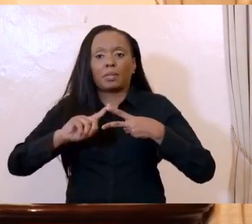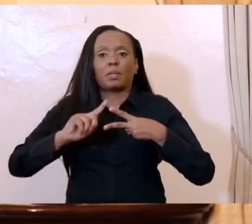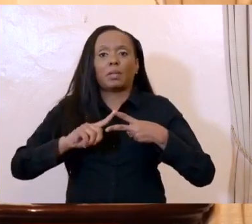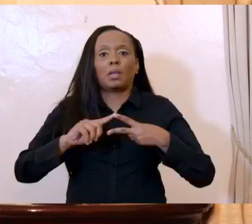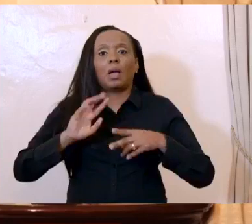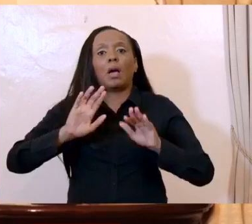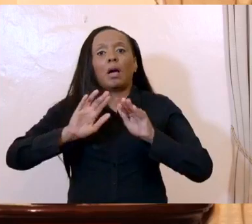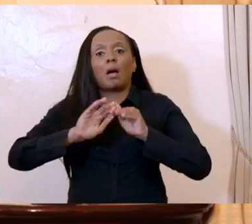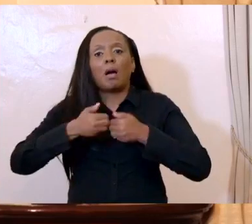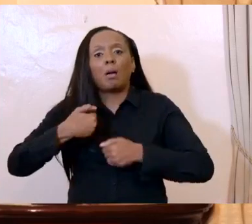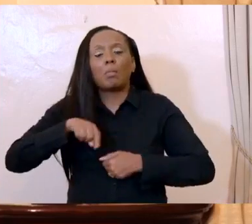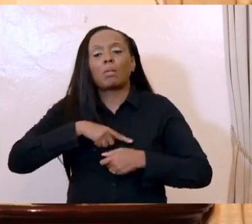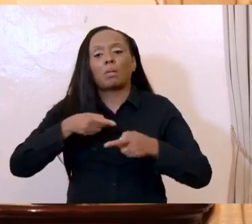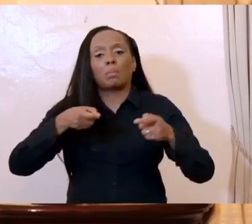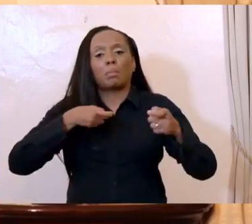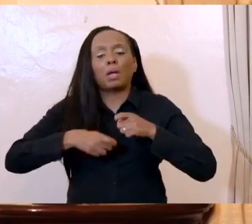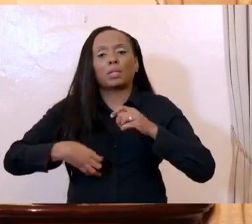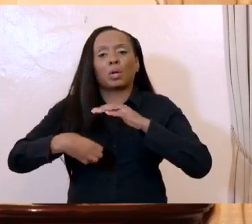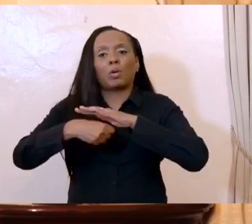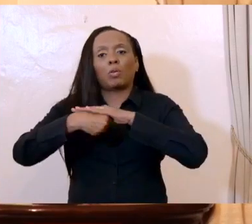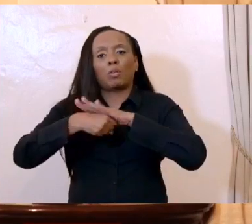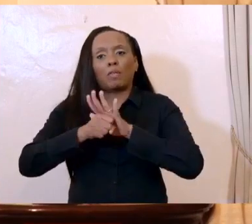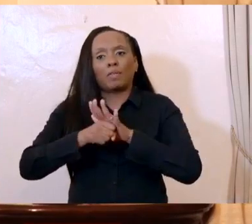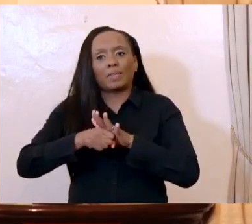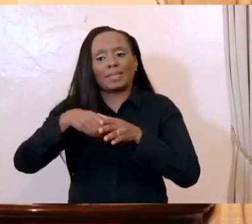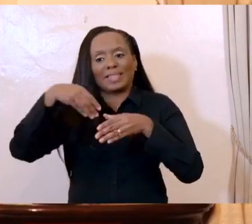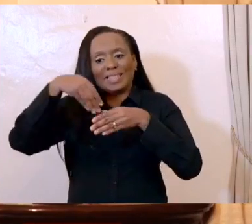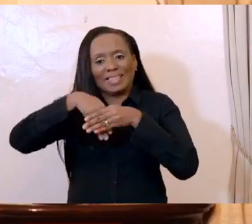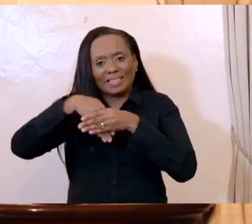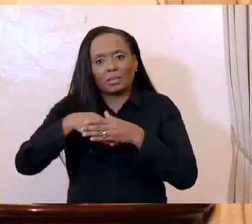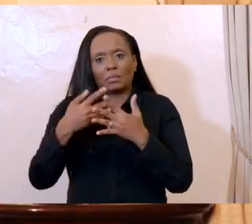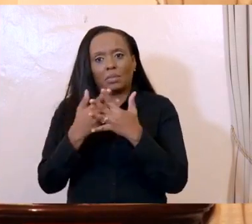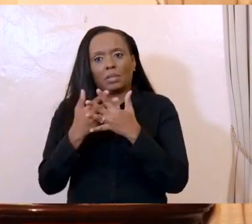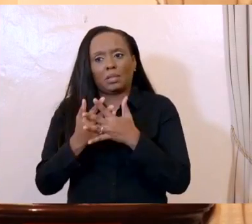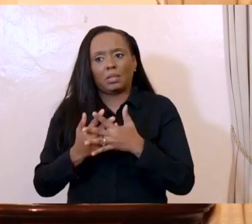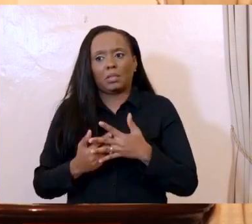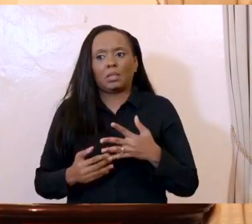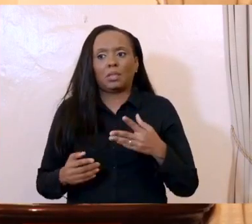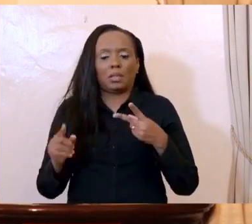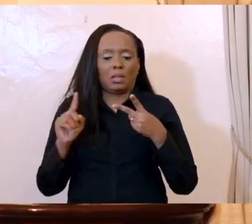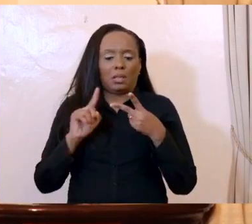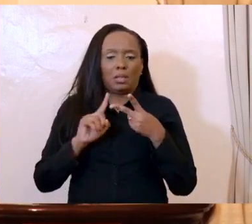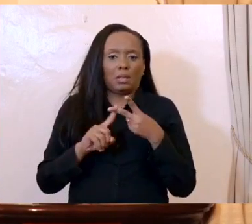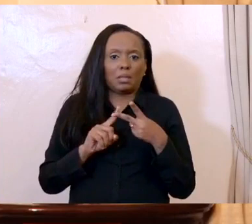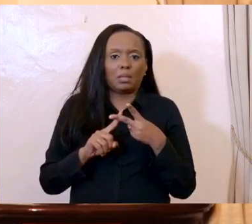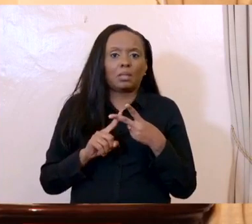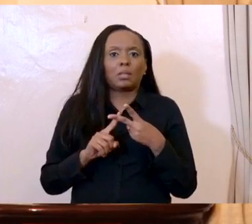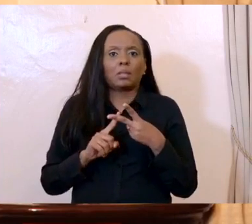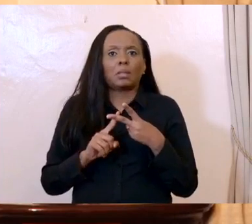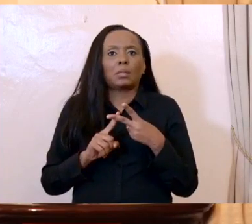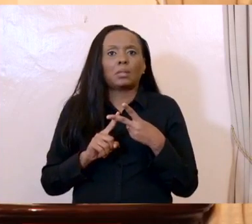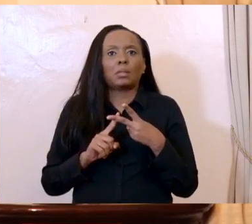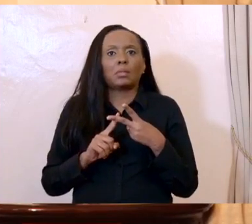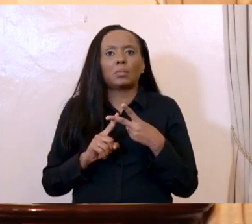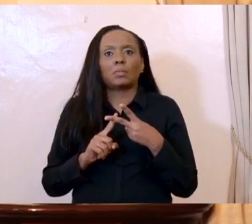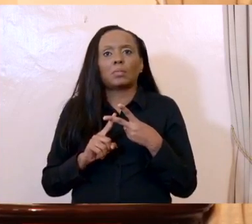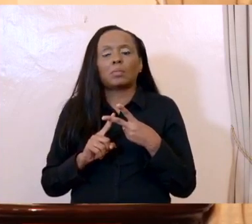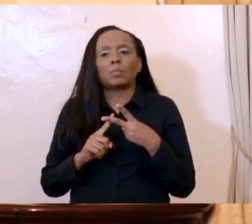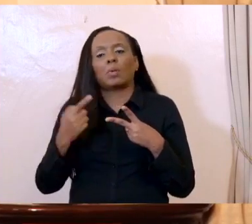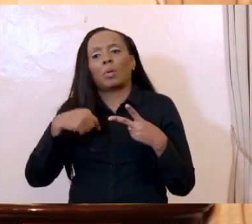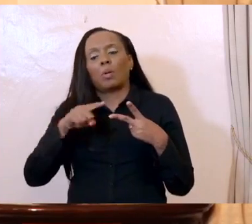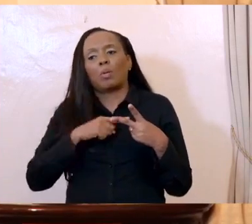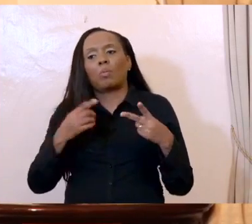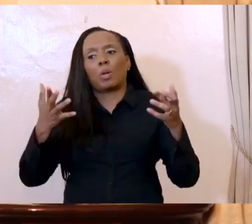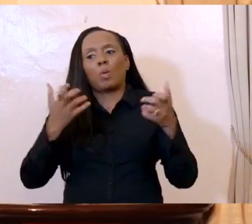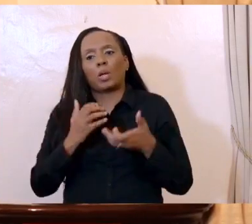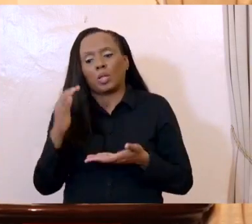situation in the prison now and our still going with the protocols that have served us well in this stead and helped to reduce our numbers.